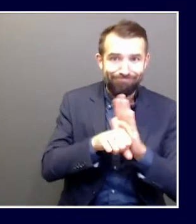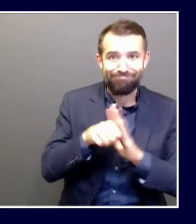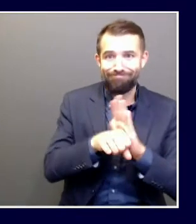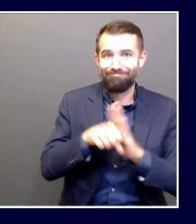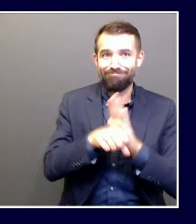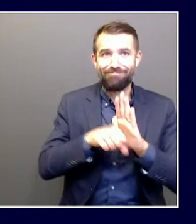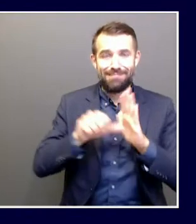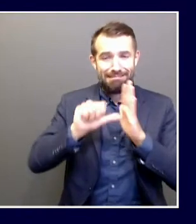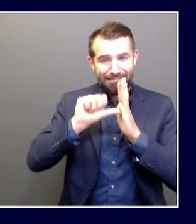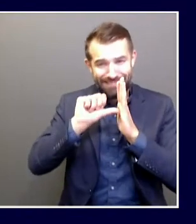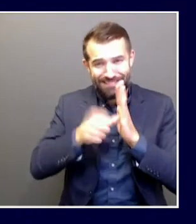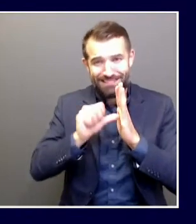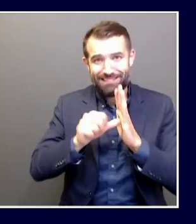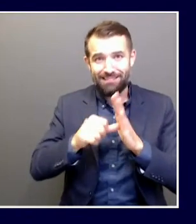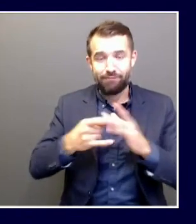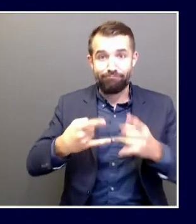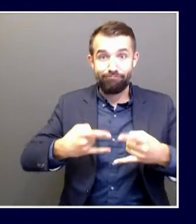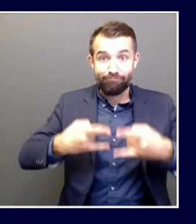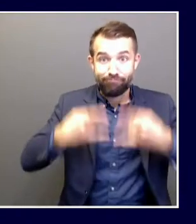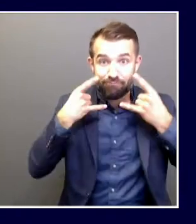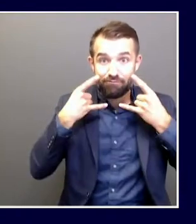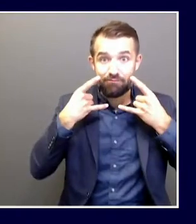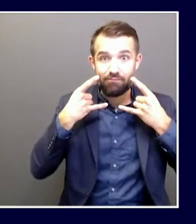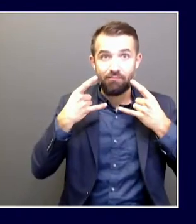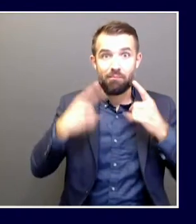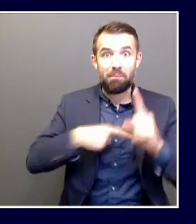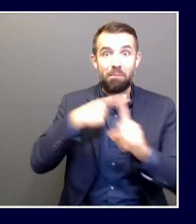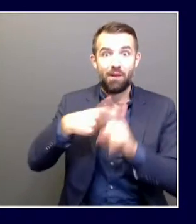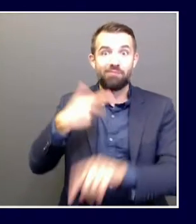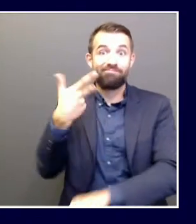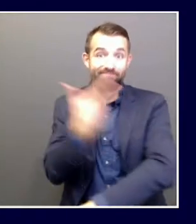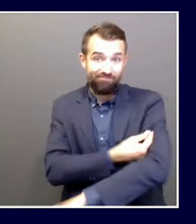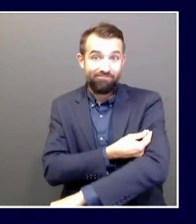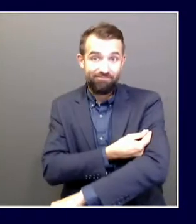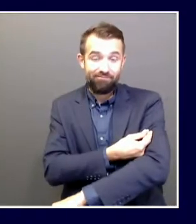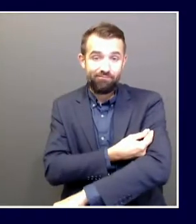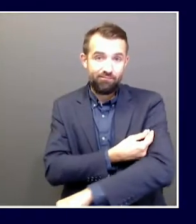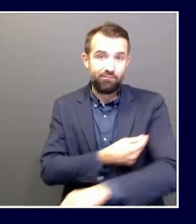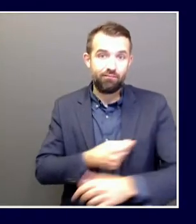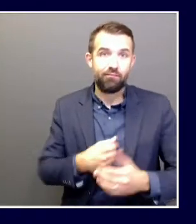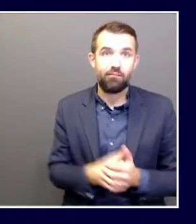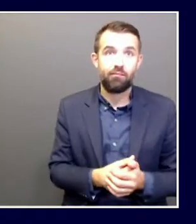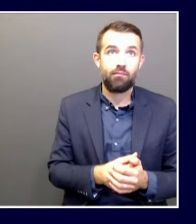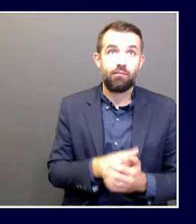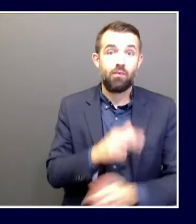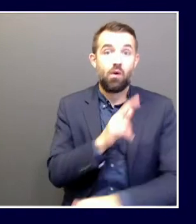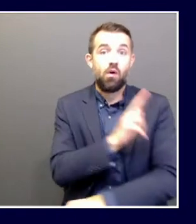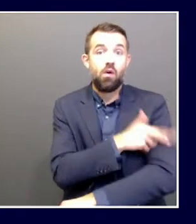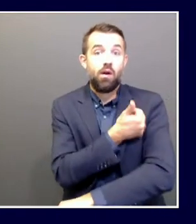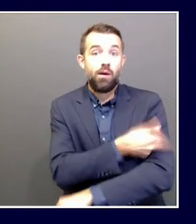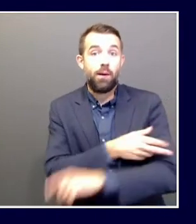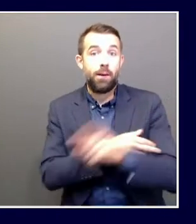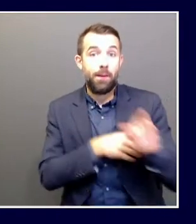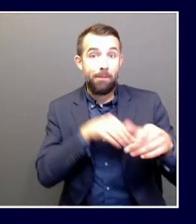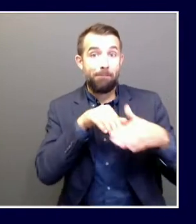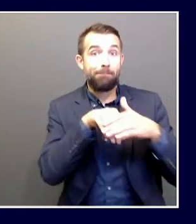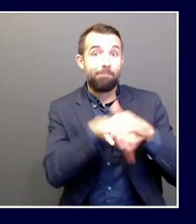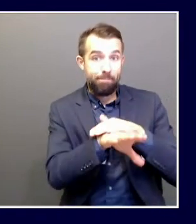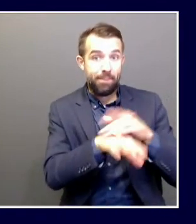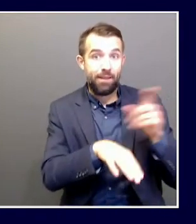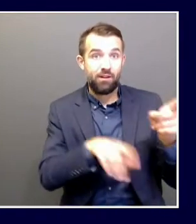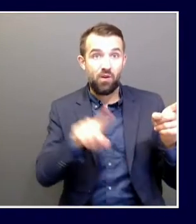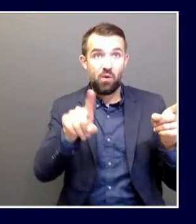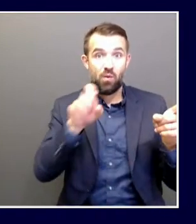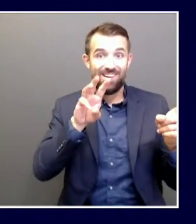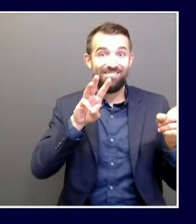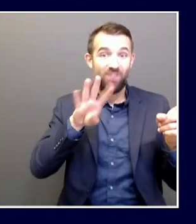vaccinated. Hospitalizations have occurred as well. We've had 164 people who have been fully vaccinated, who